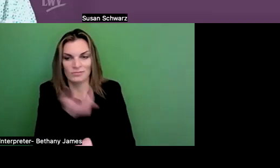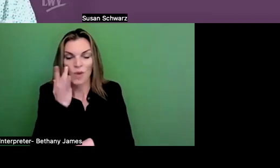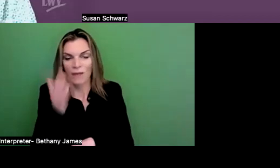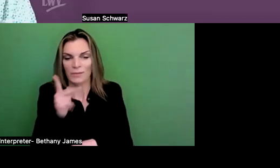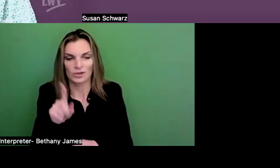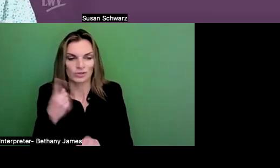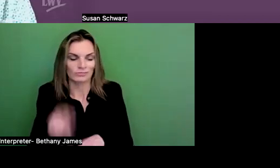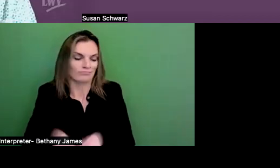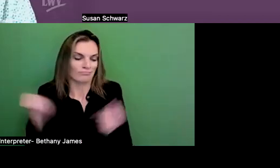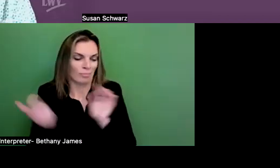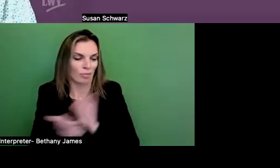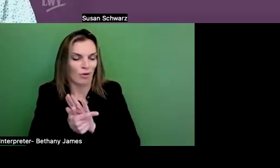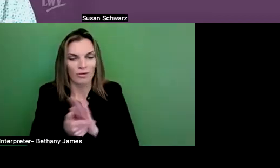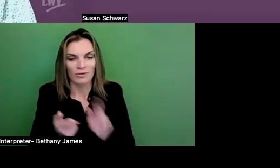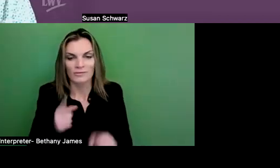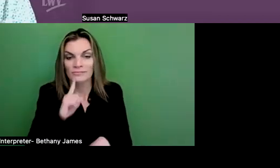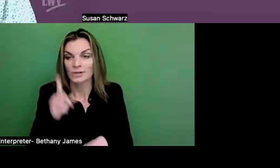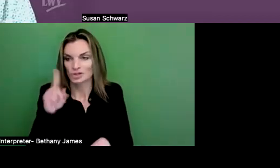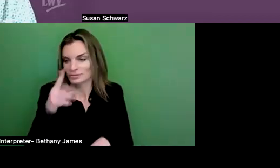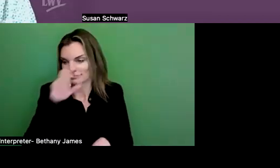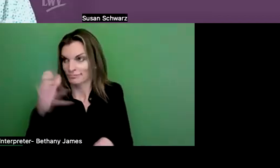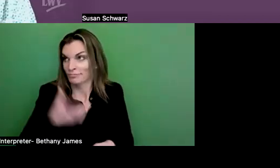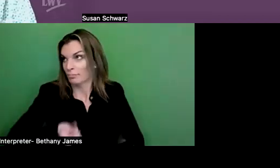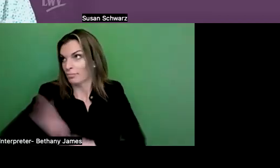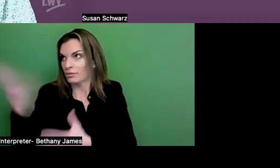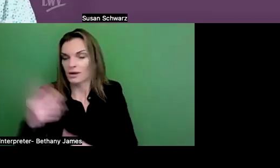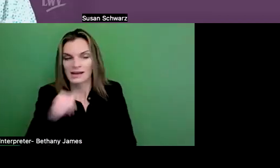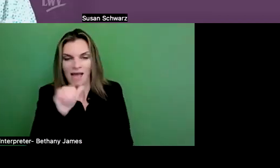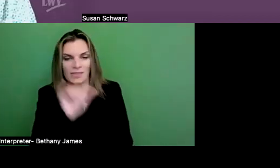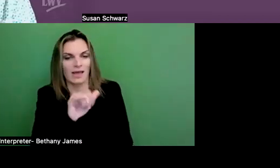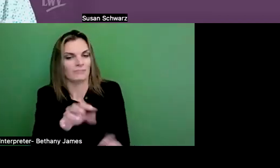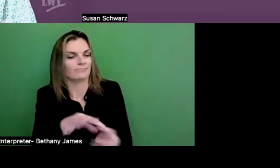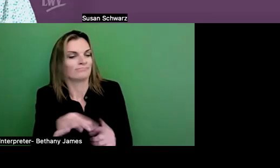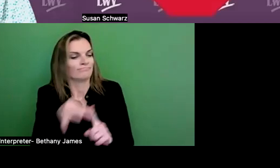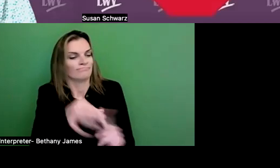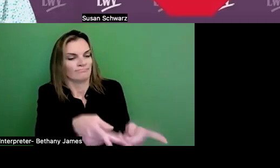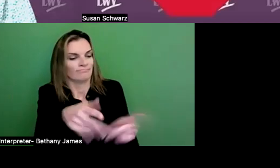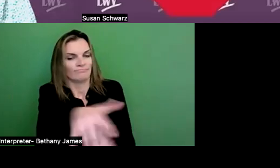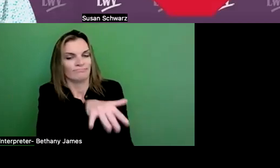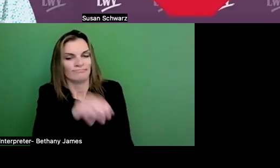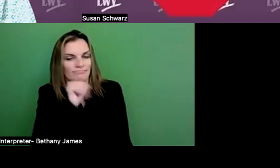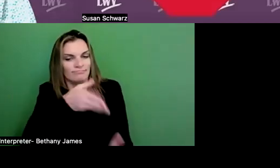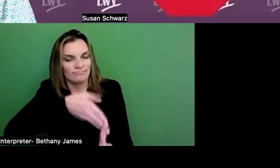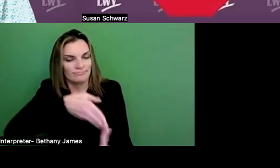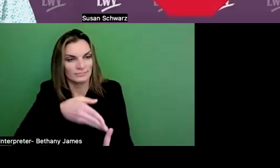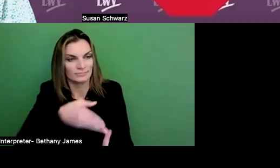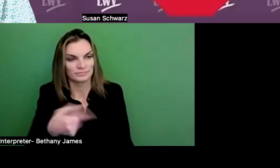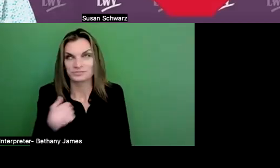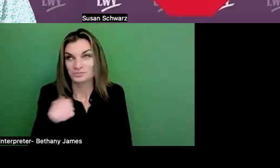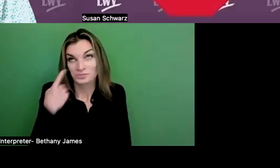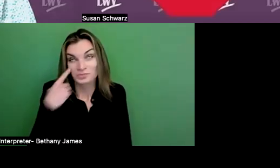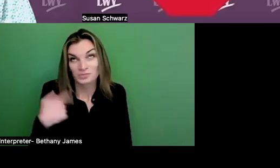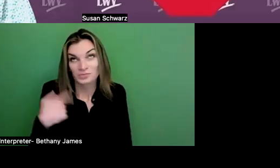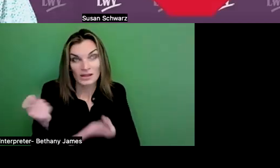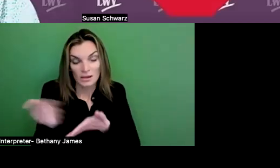of following the rules, and that proposal didn't work. I think I've written and